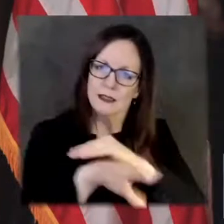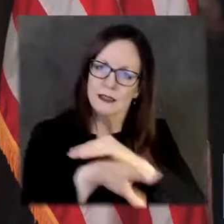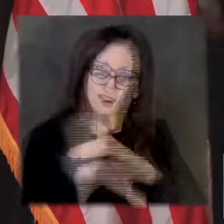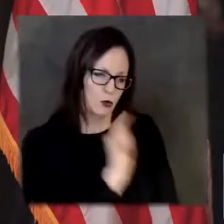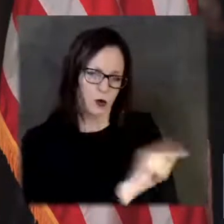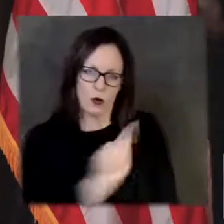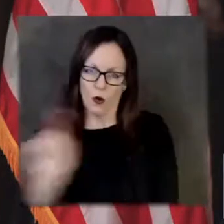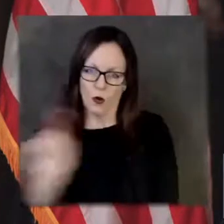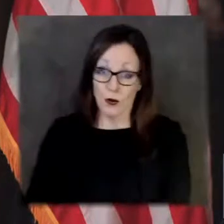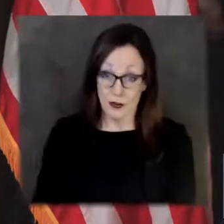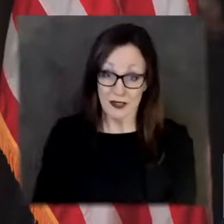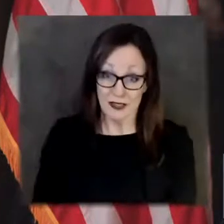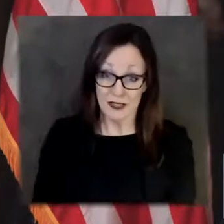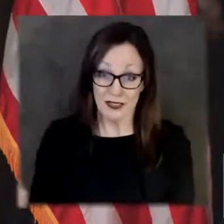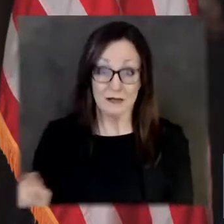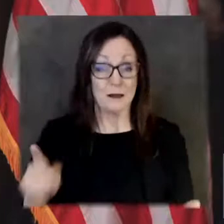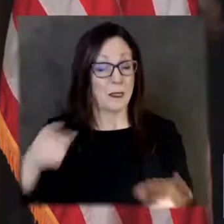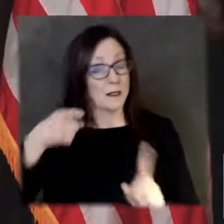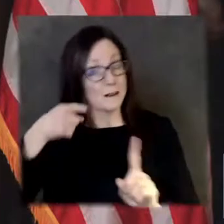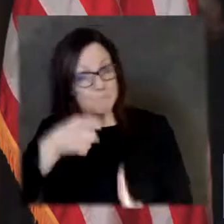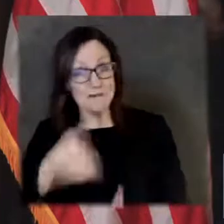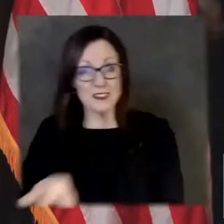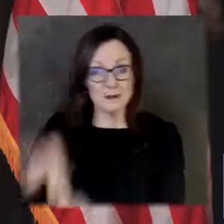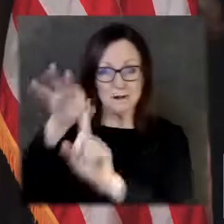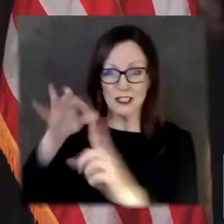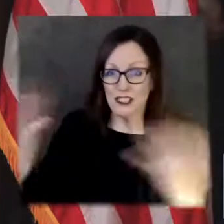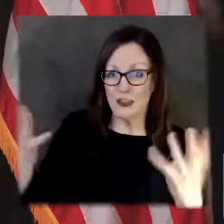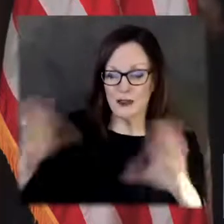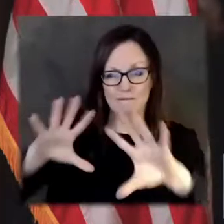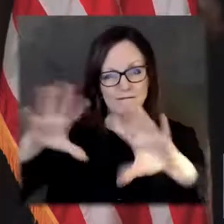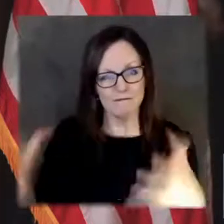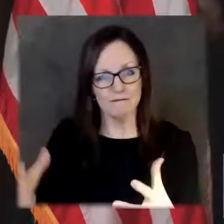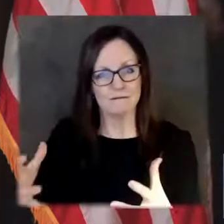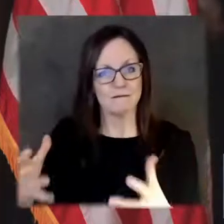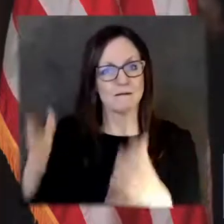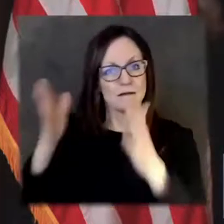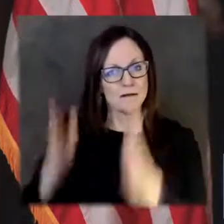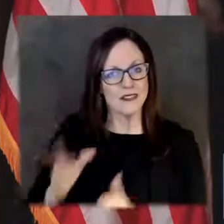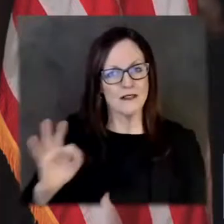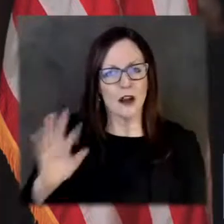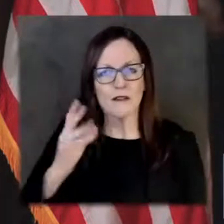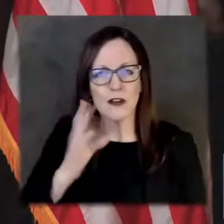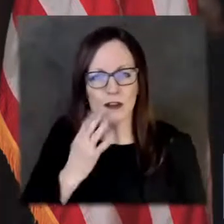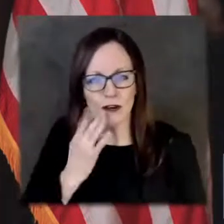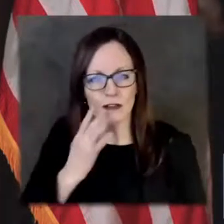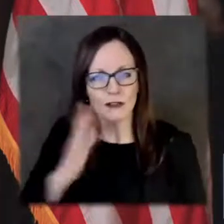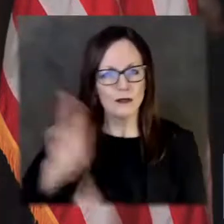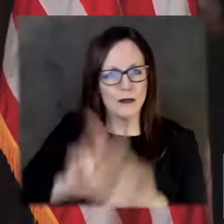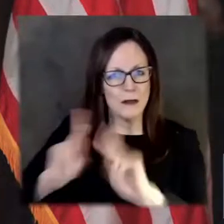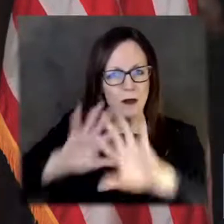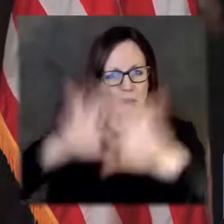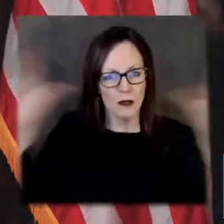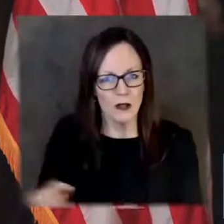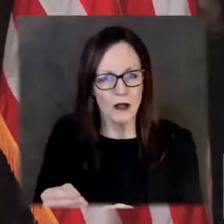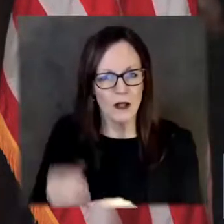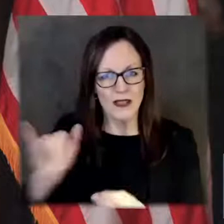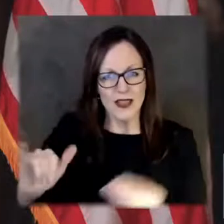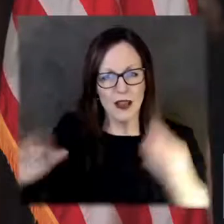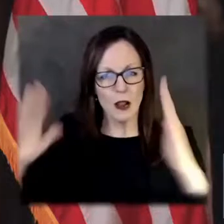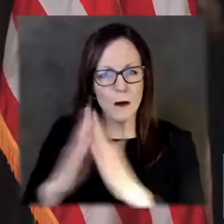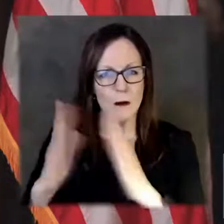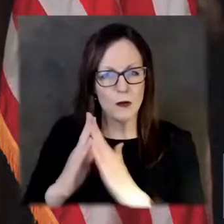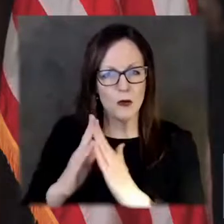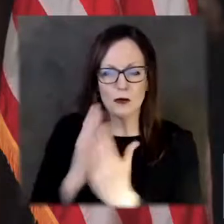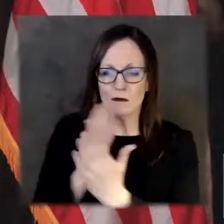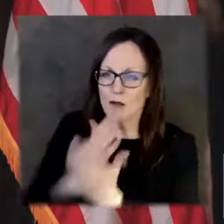our communities of color. It's time to face the facts. We have got to change. And if we're going